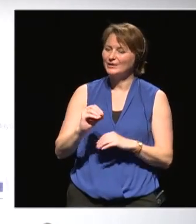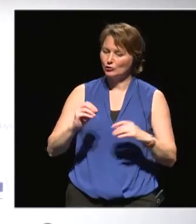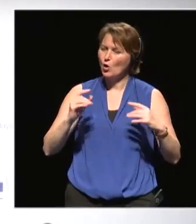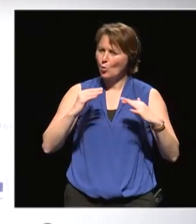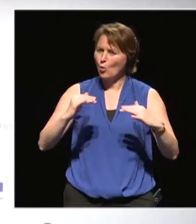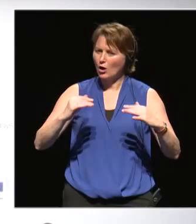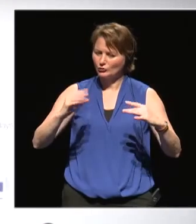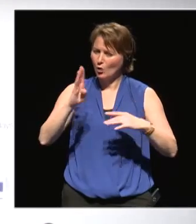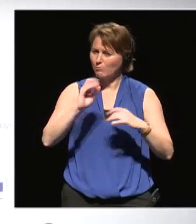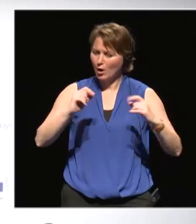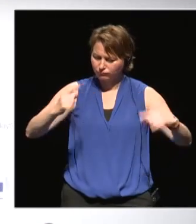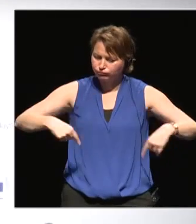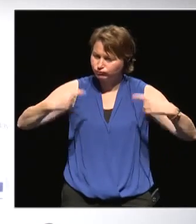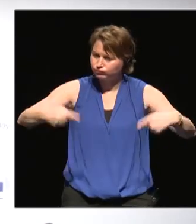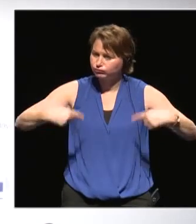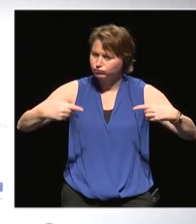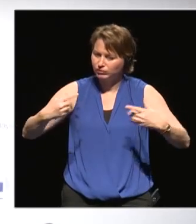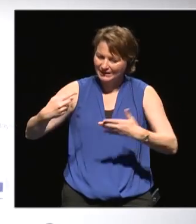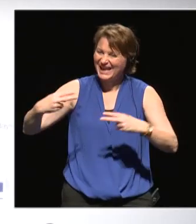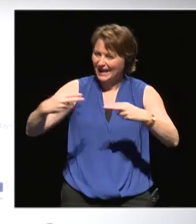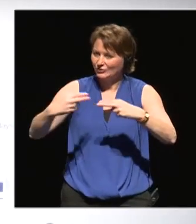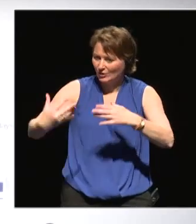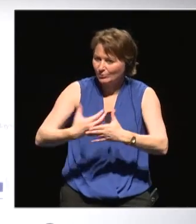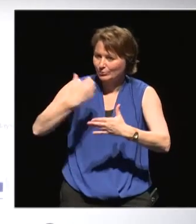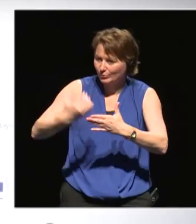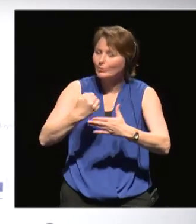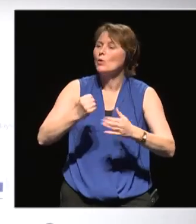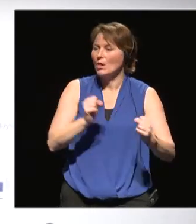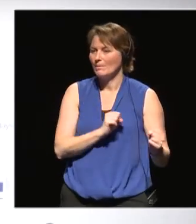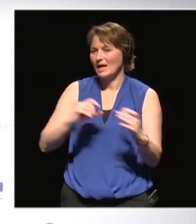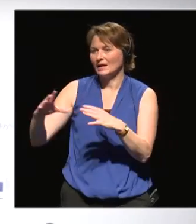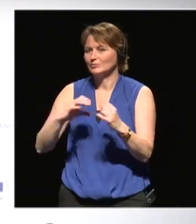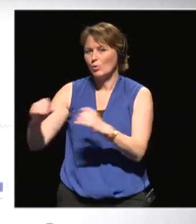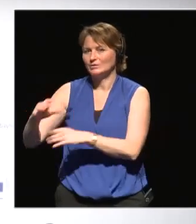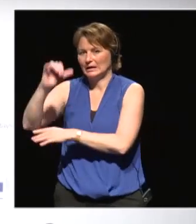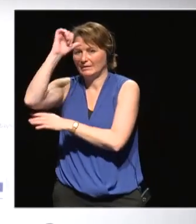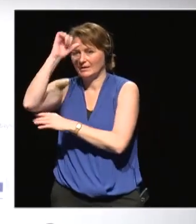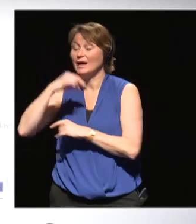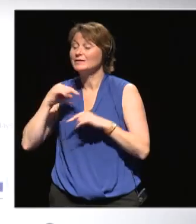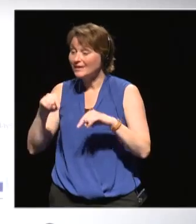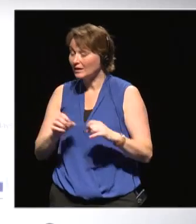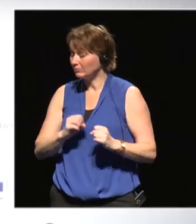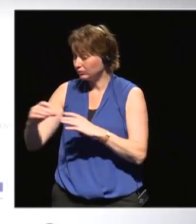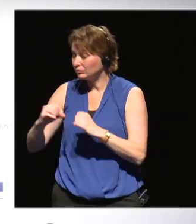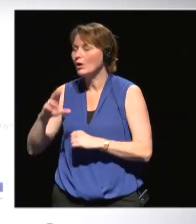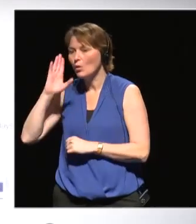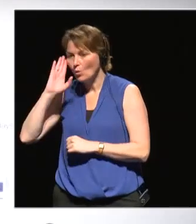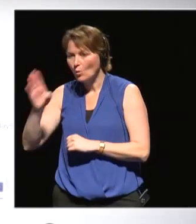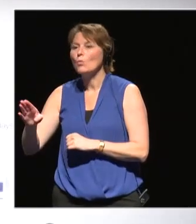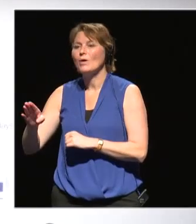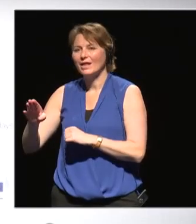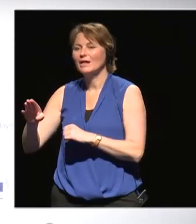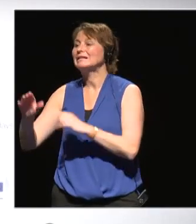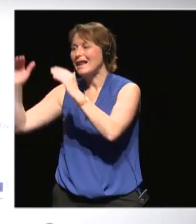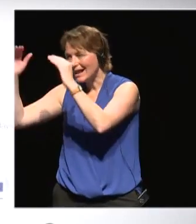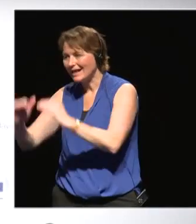our neighbors, especially to India, because that hydropower used in India will offset fossil fuels that